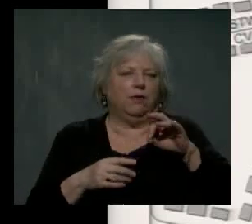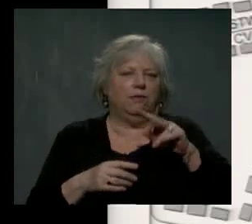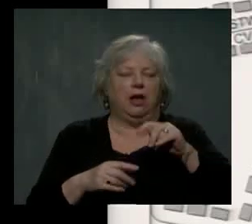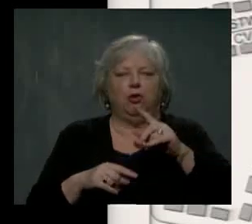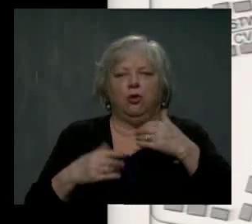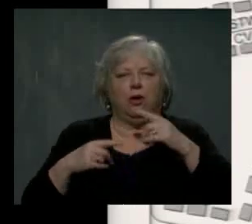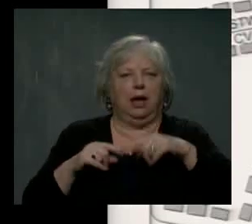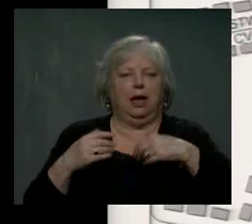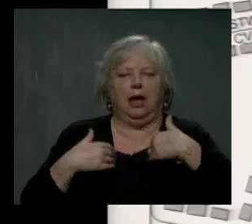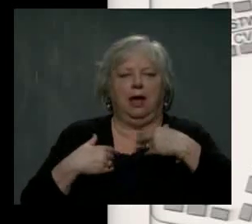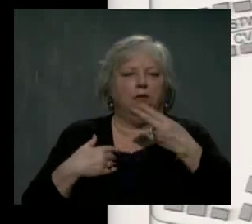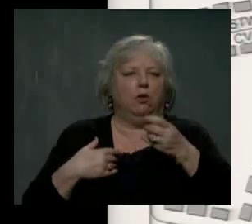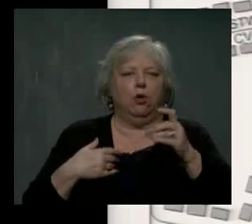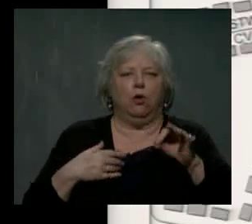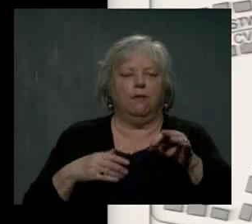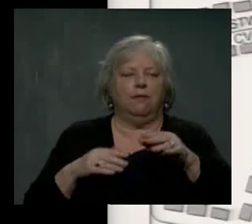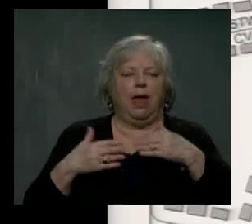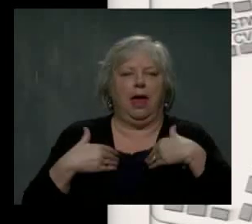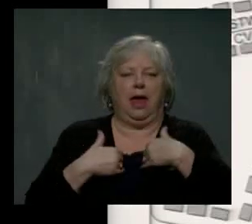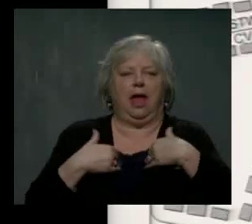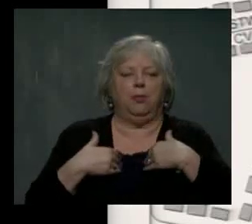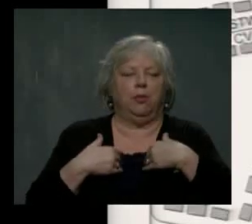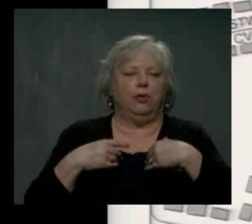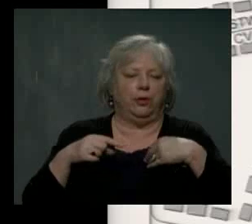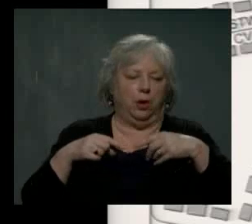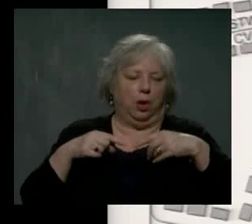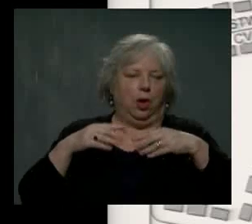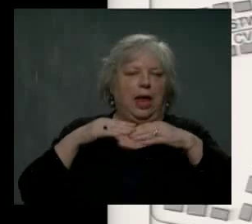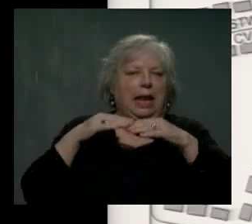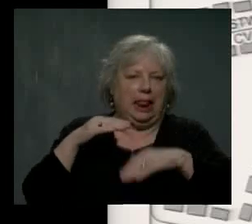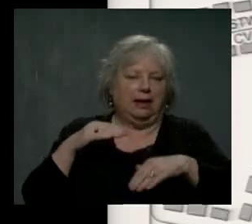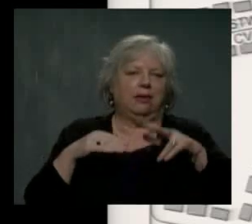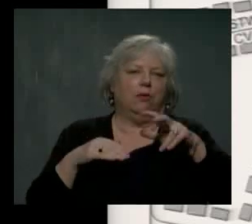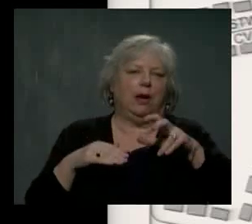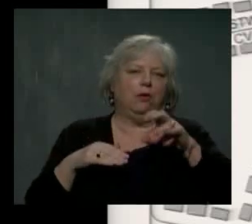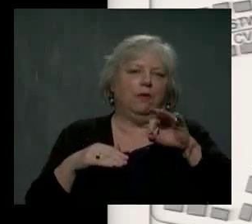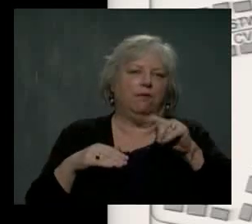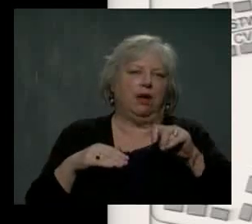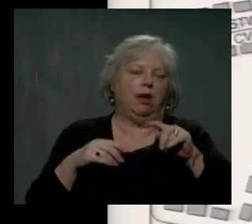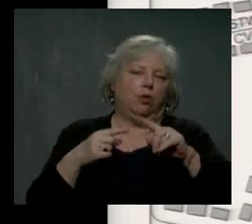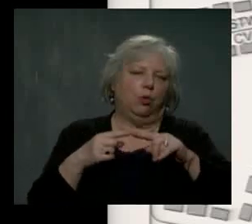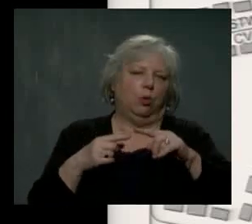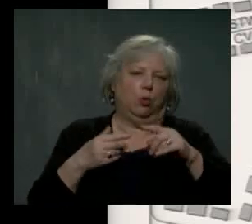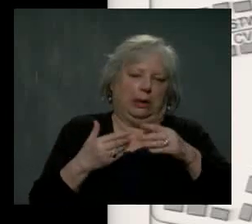allowed in a city within 300 feet of a residence.